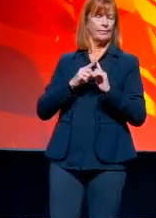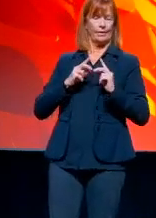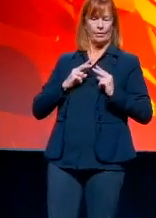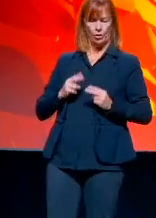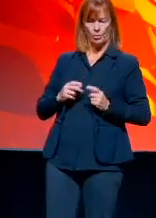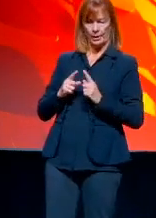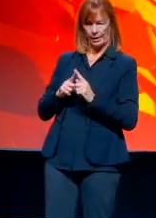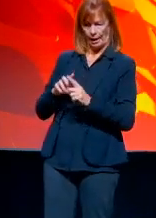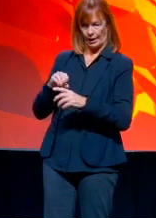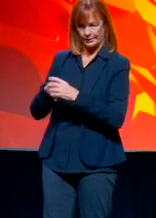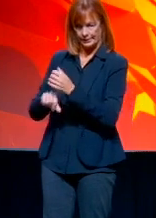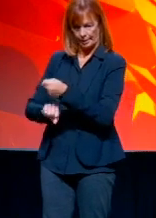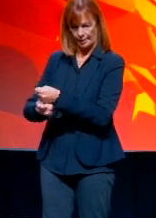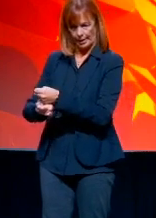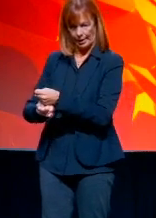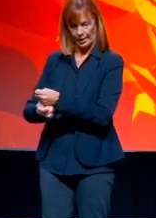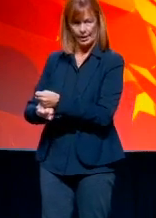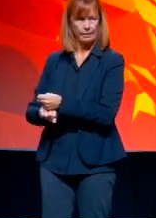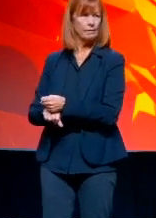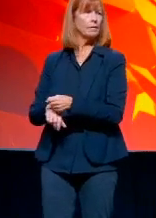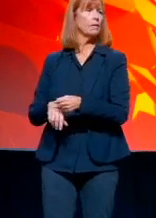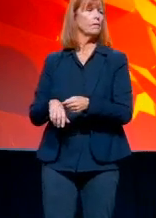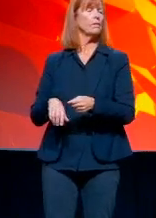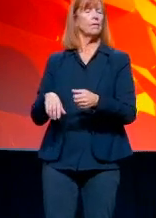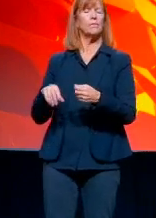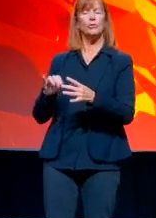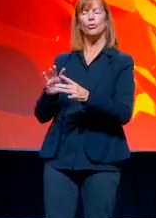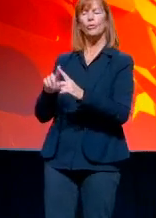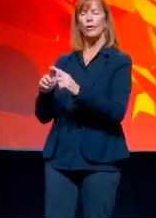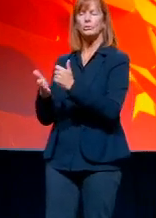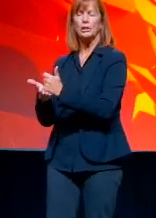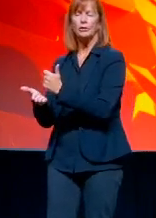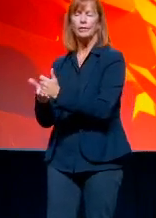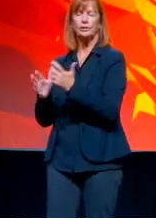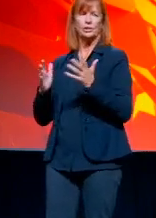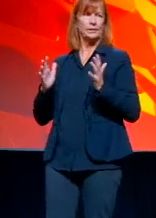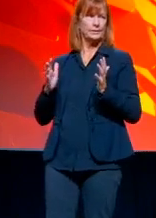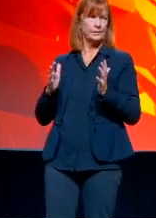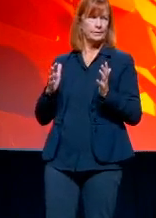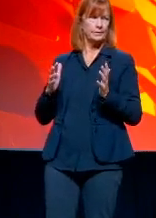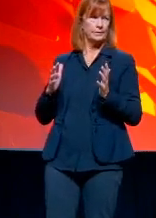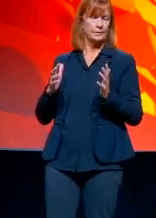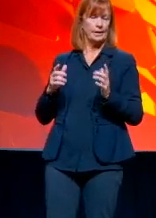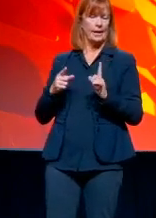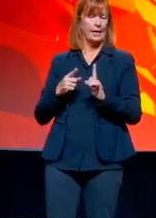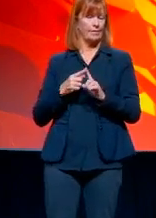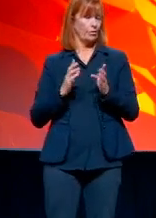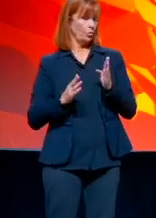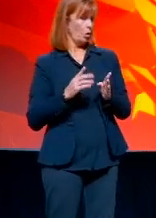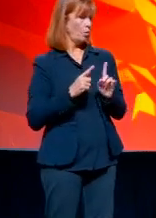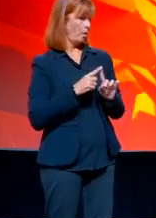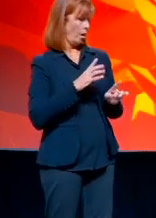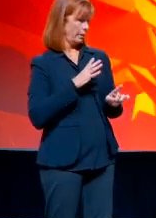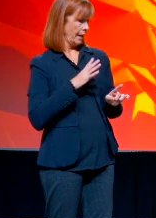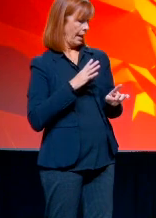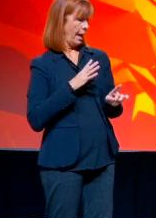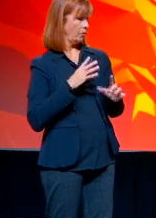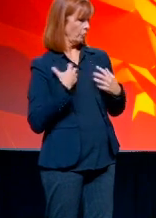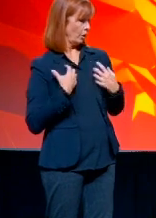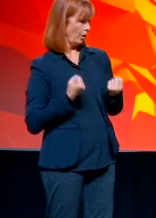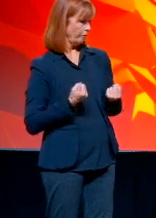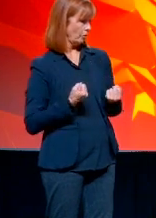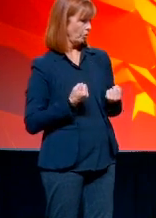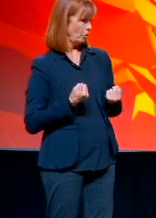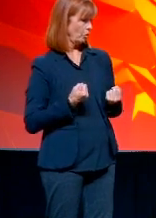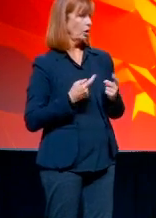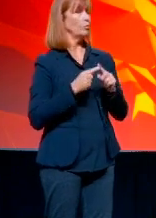and kind of provide action feedback, interventions. And then once they recover, from the bottleneck stakes, and the robot takes over to